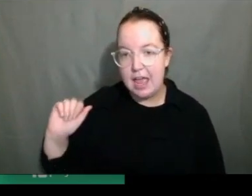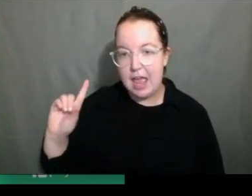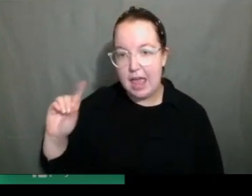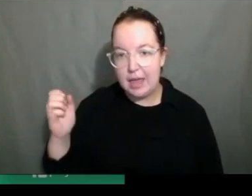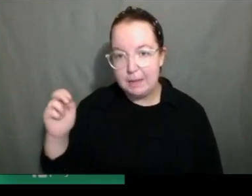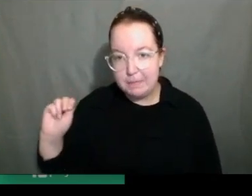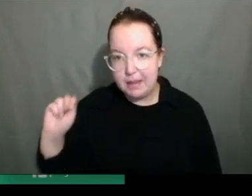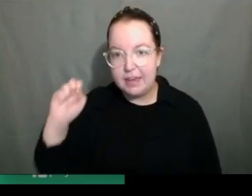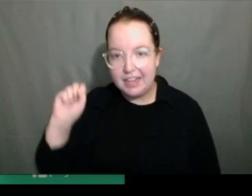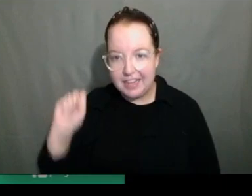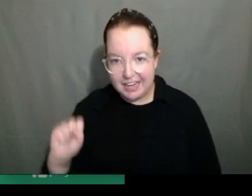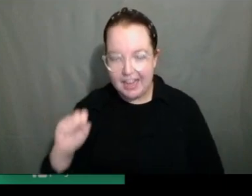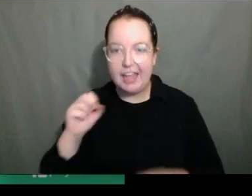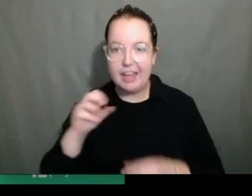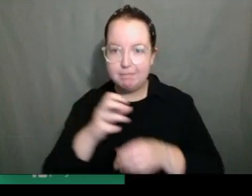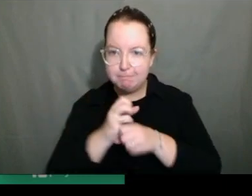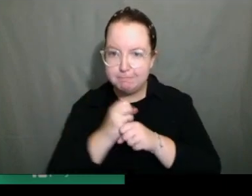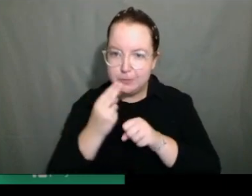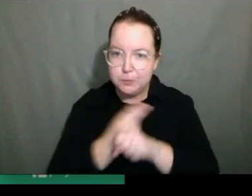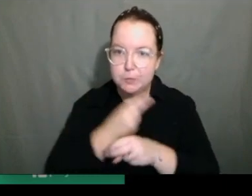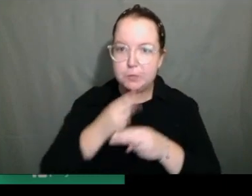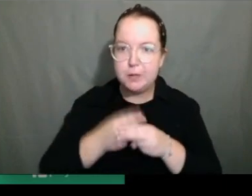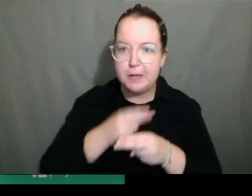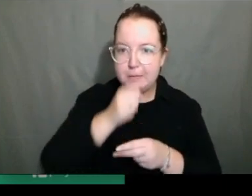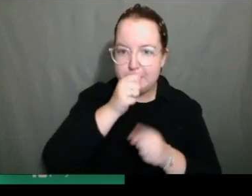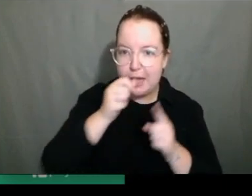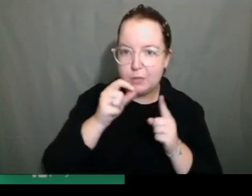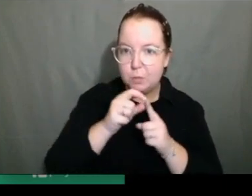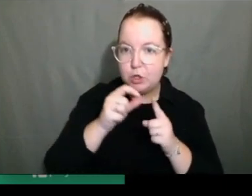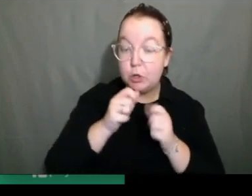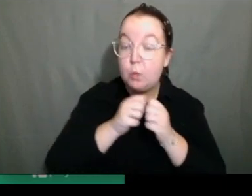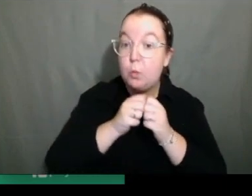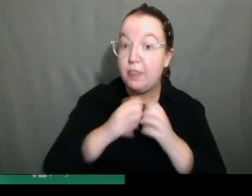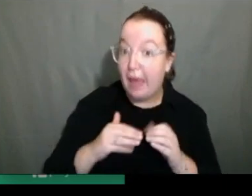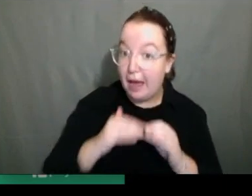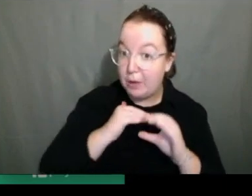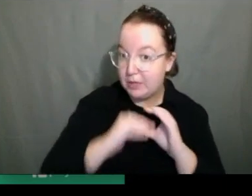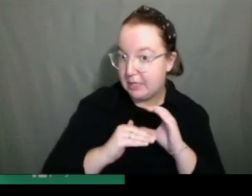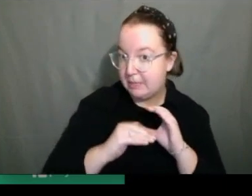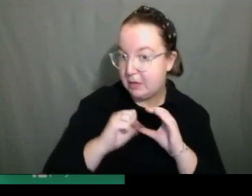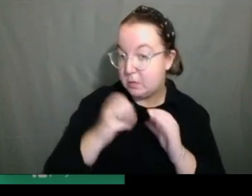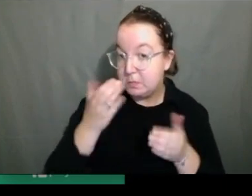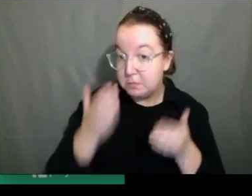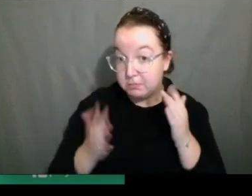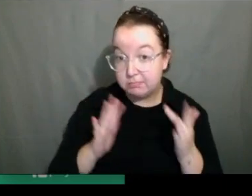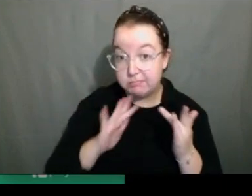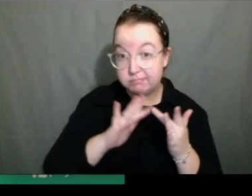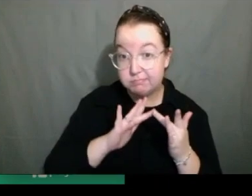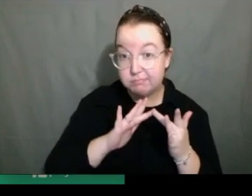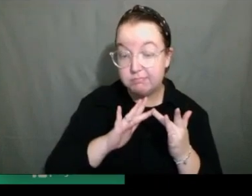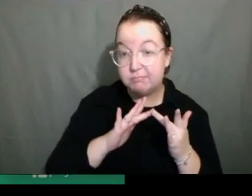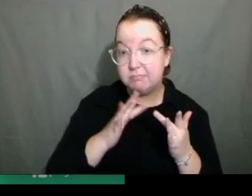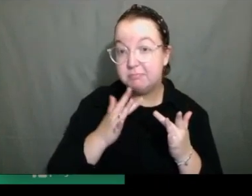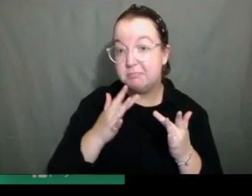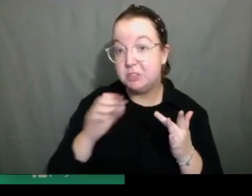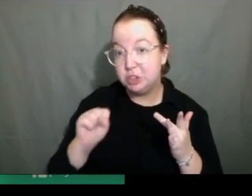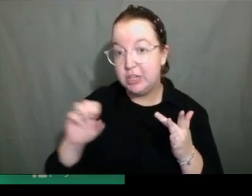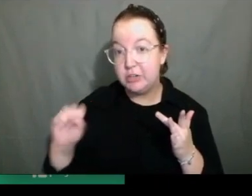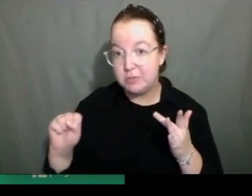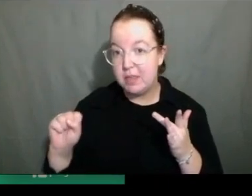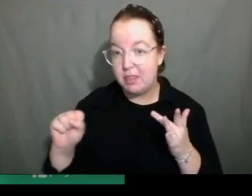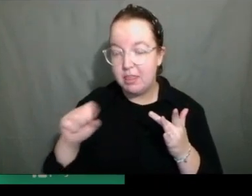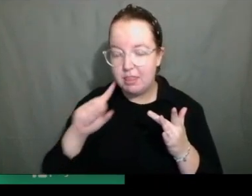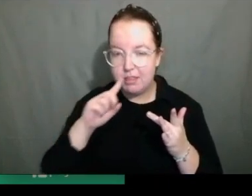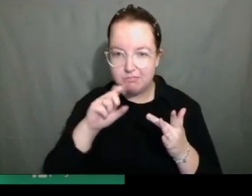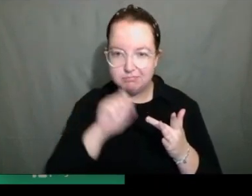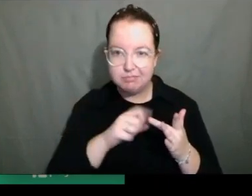has access to the usernames and passwords as well without getting the email address, so you might want to check with Sharon on that,